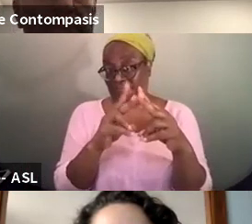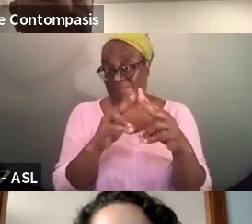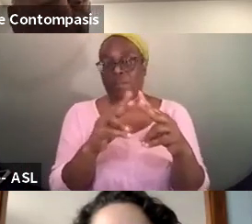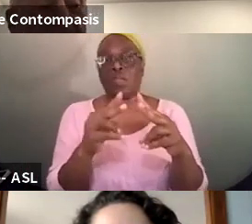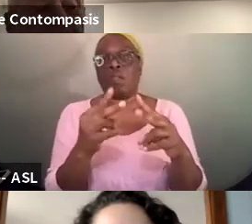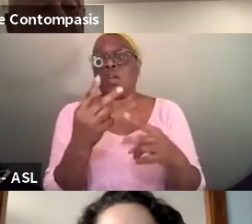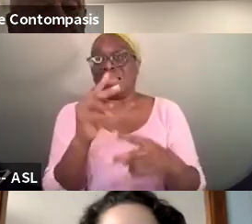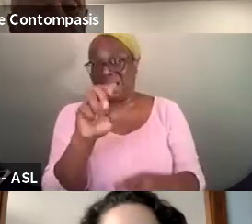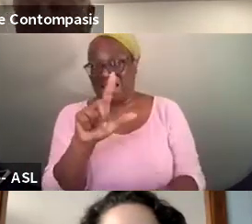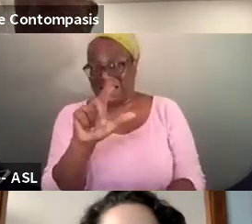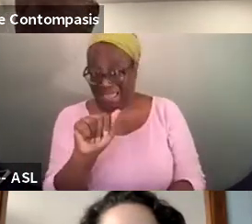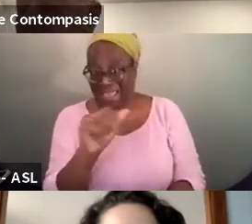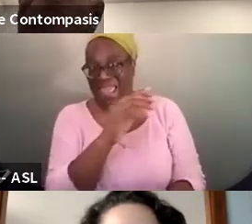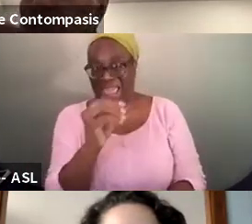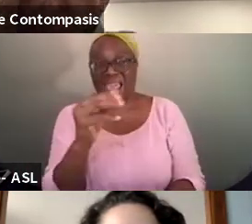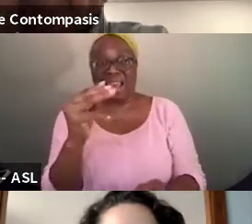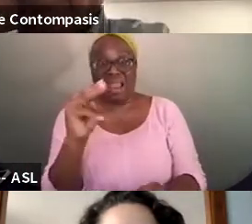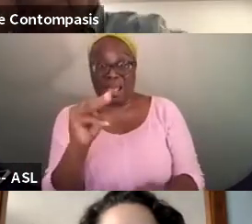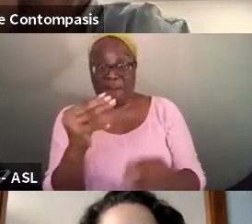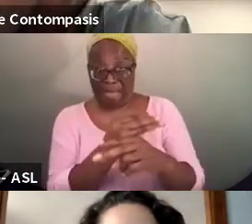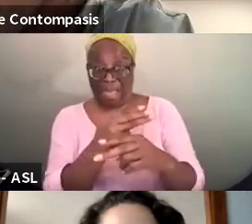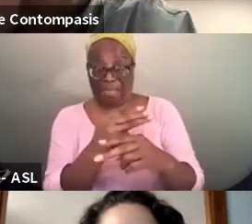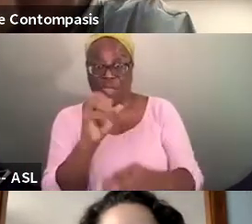2 ELA and 2 math scores, and then